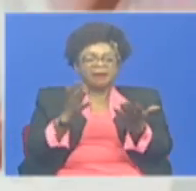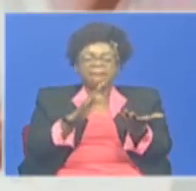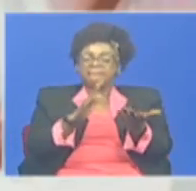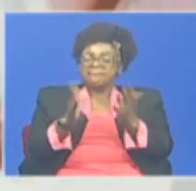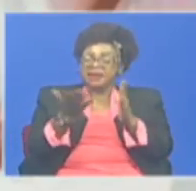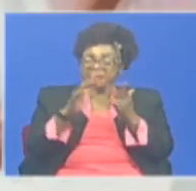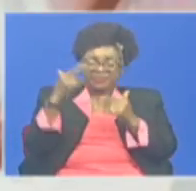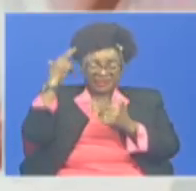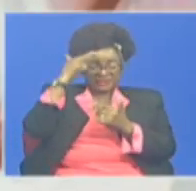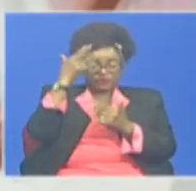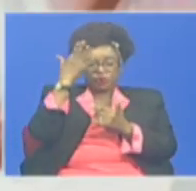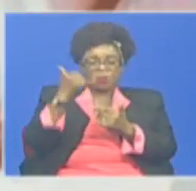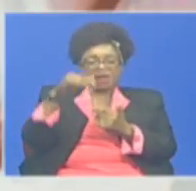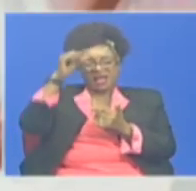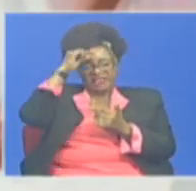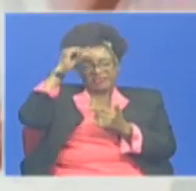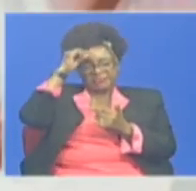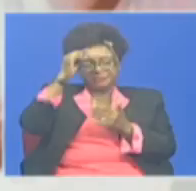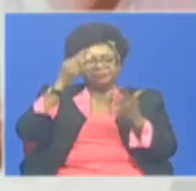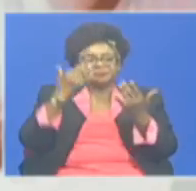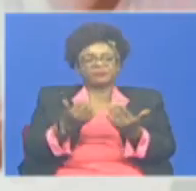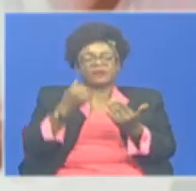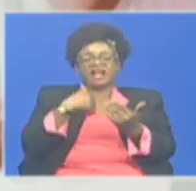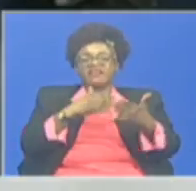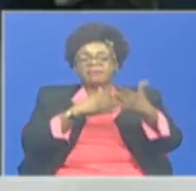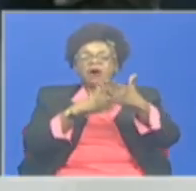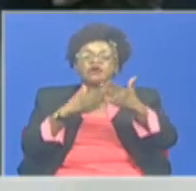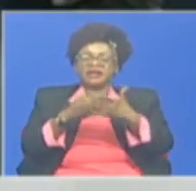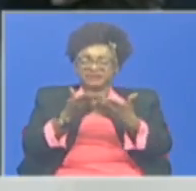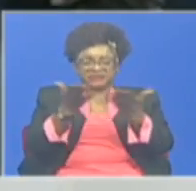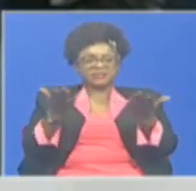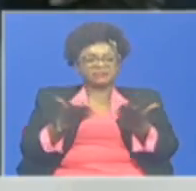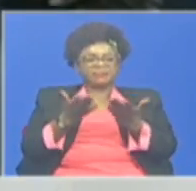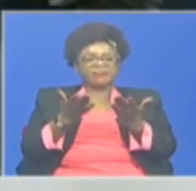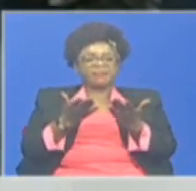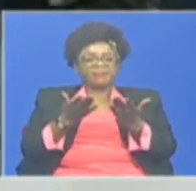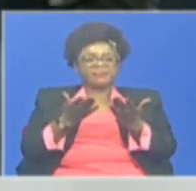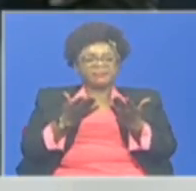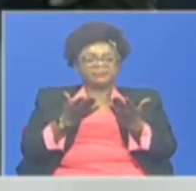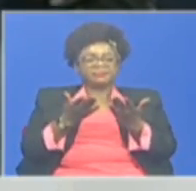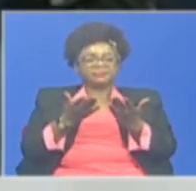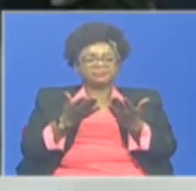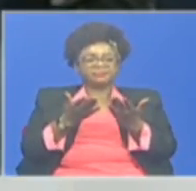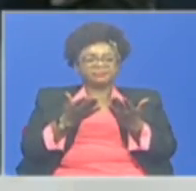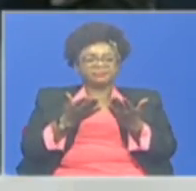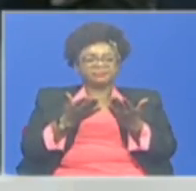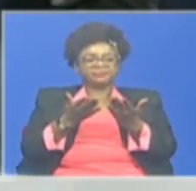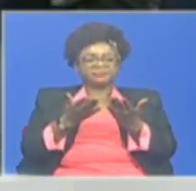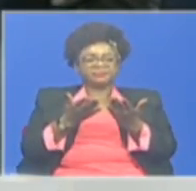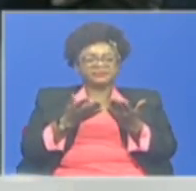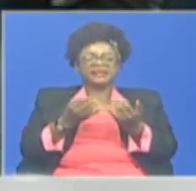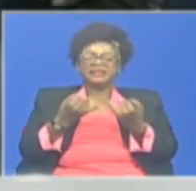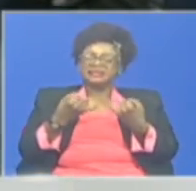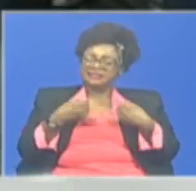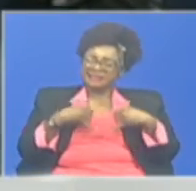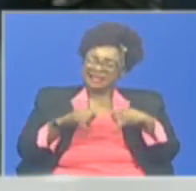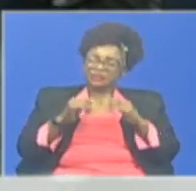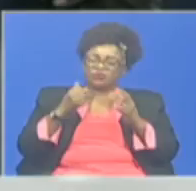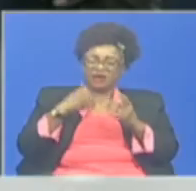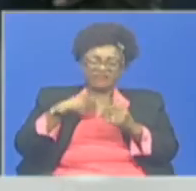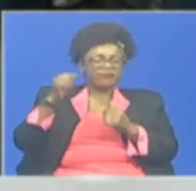the government is now setting boundaries here. Trying to gain political